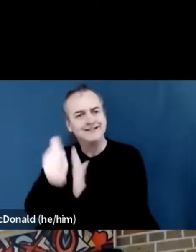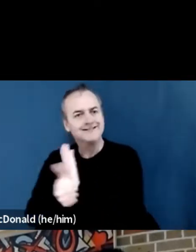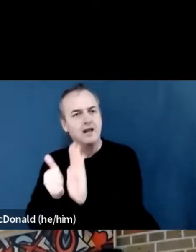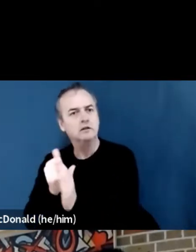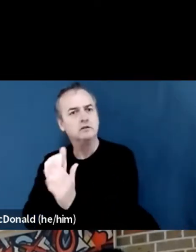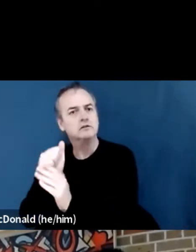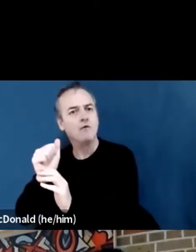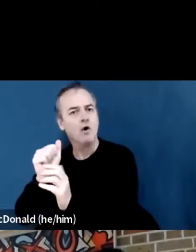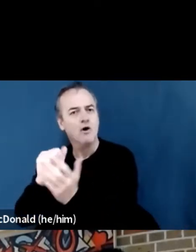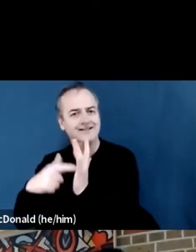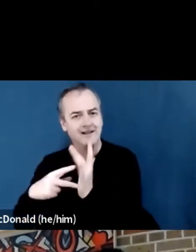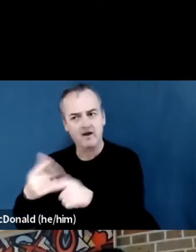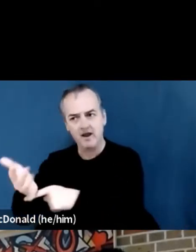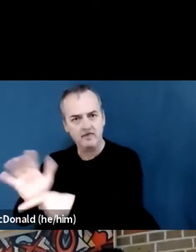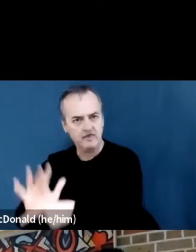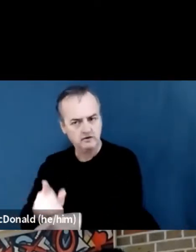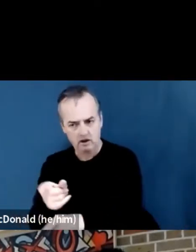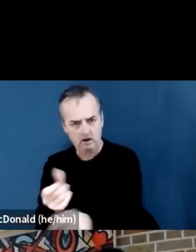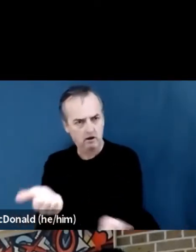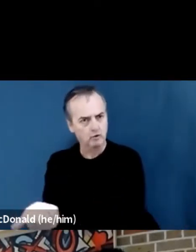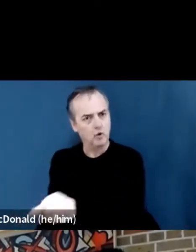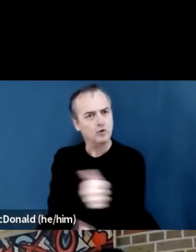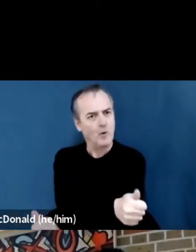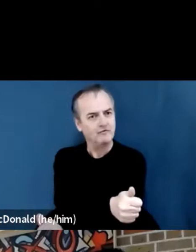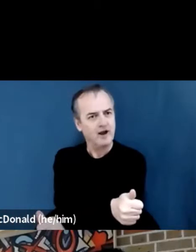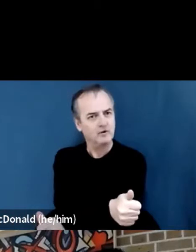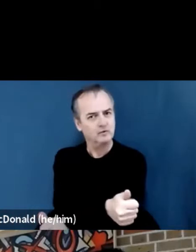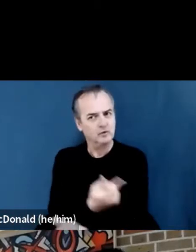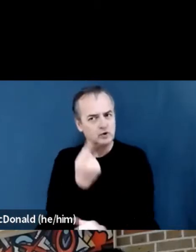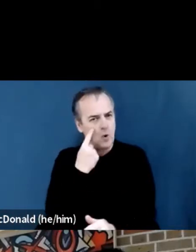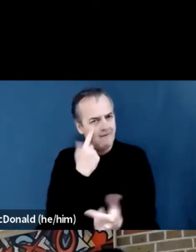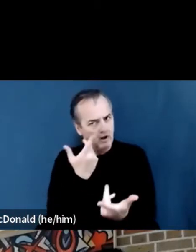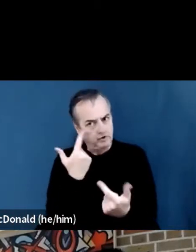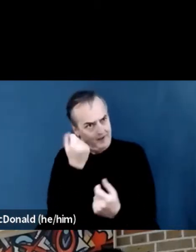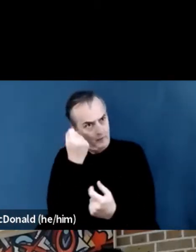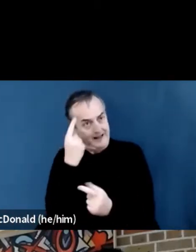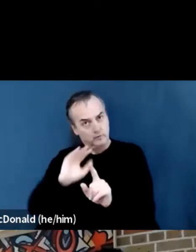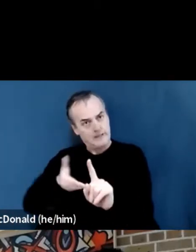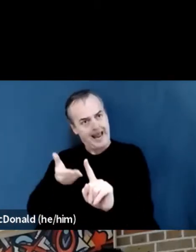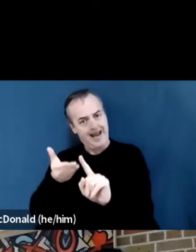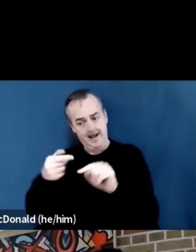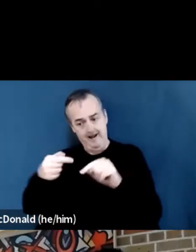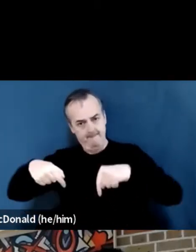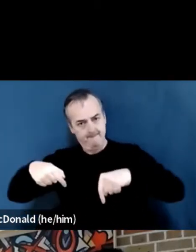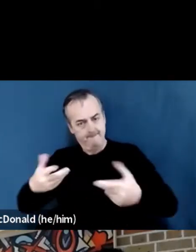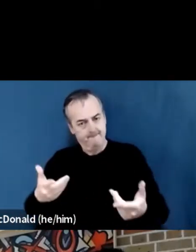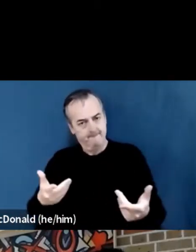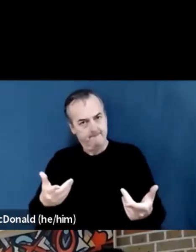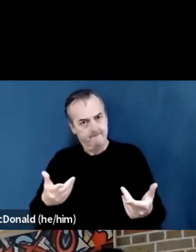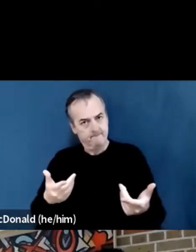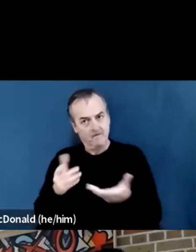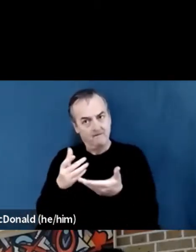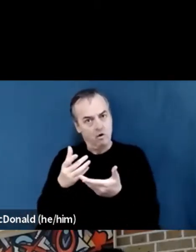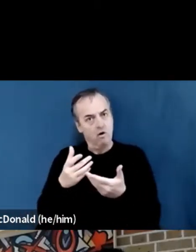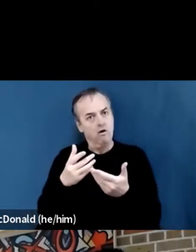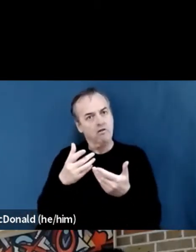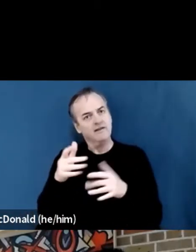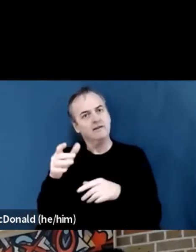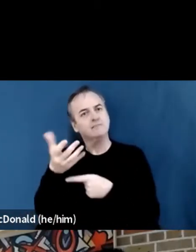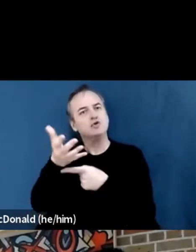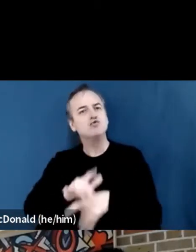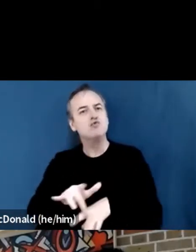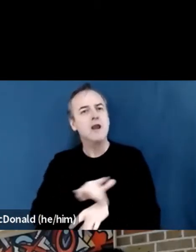well in another format. So that's really how the idea behind screenplay was born. Now, to give